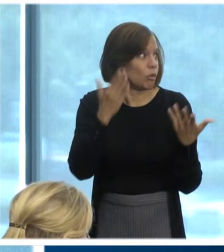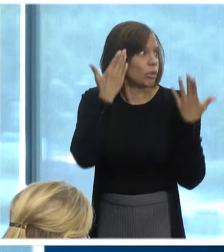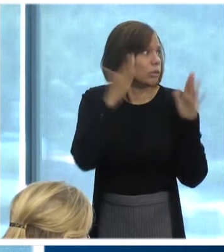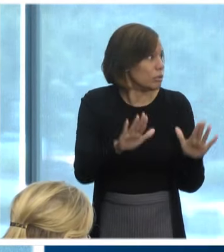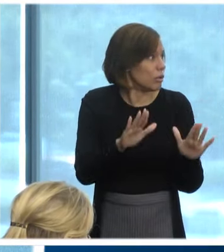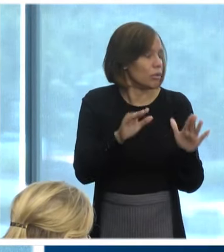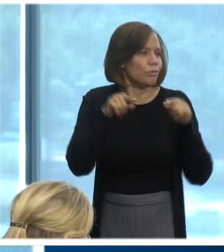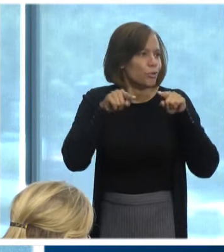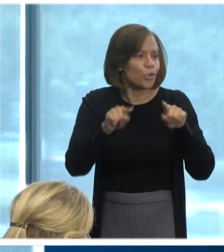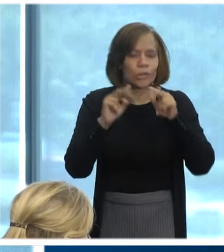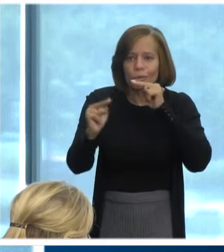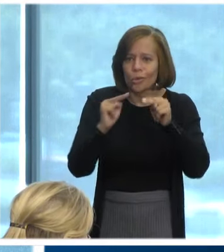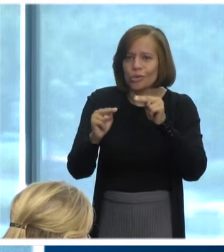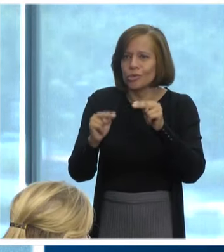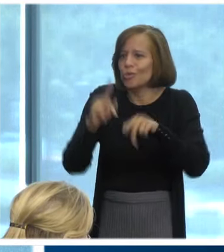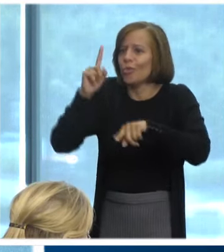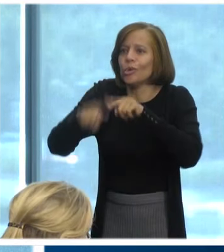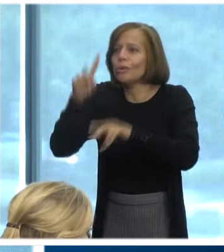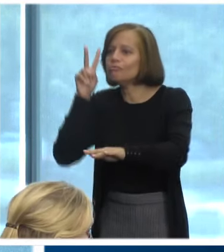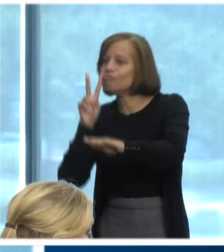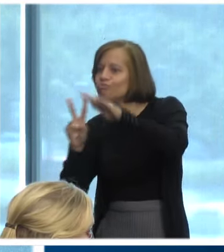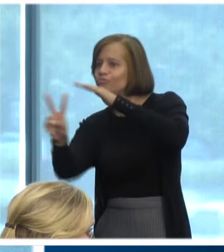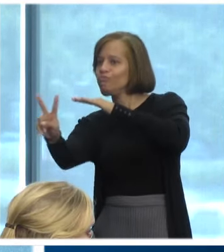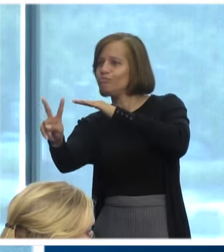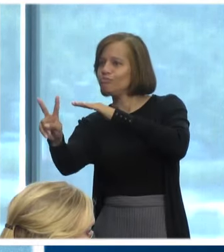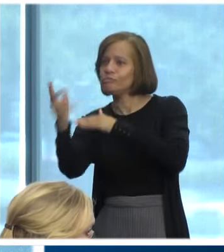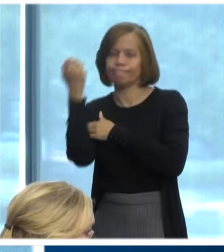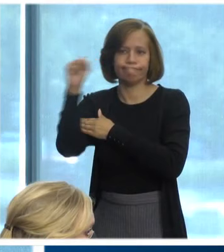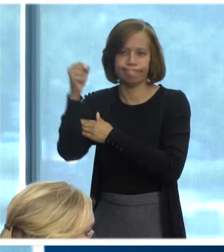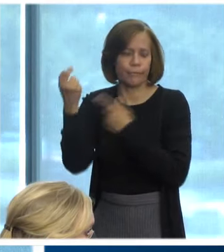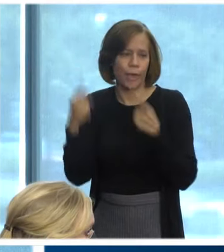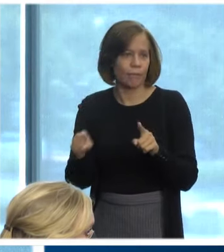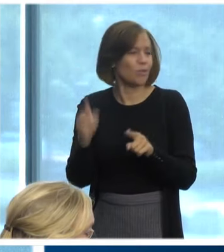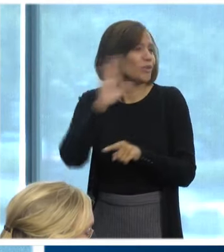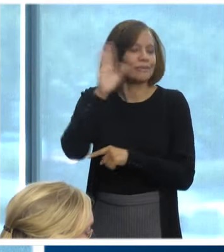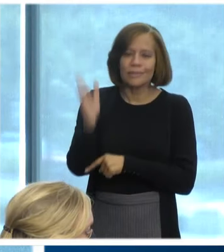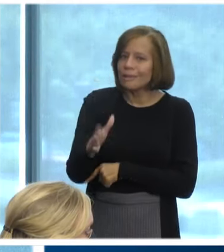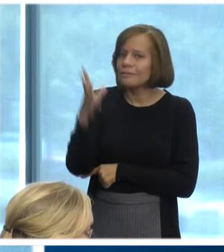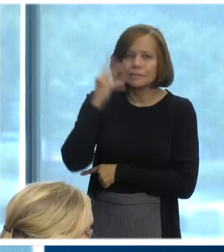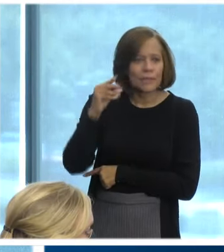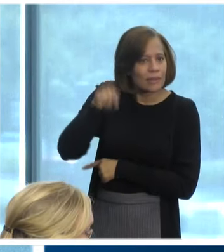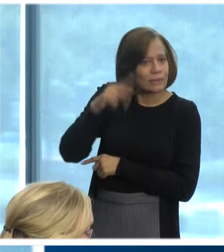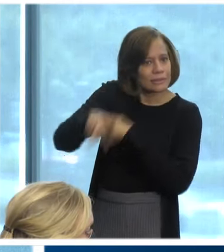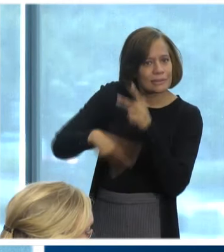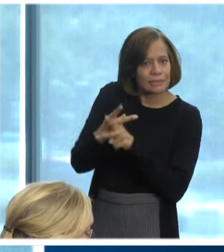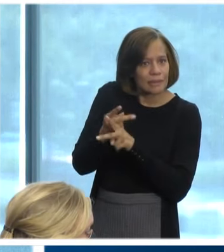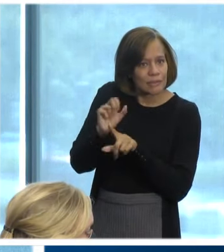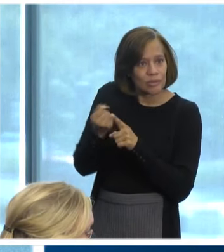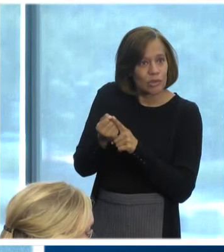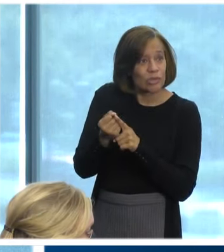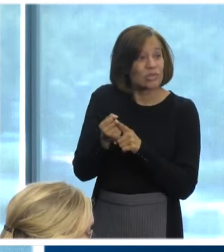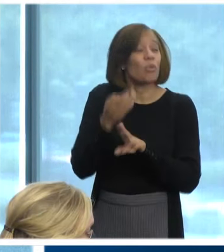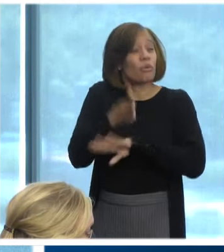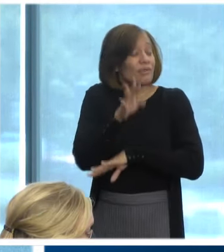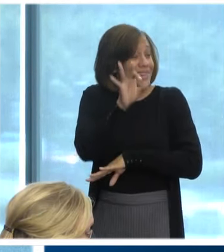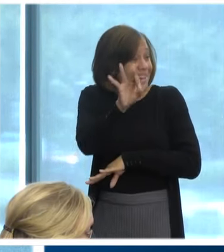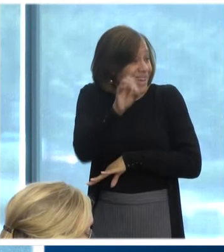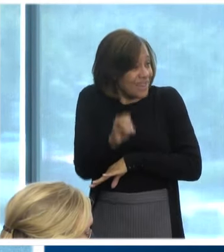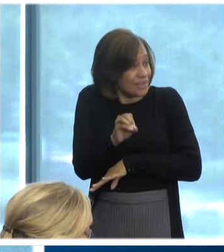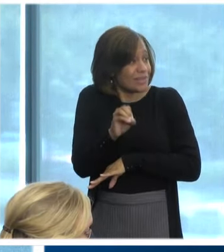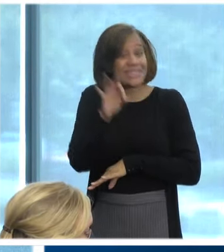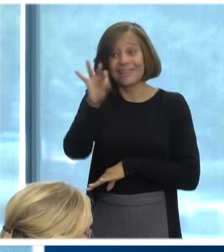agreement or someone writing policy. We simply have never seen where there's over 900 officers out